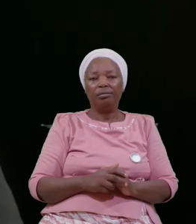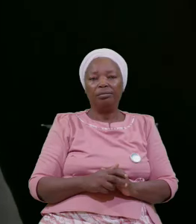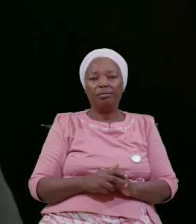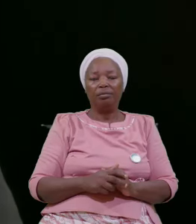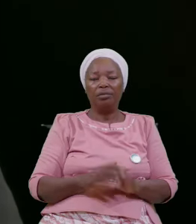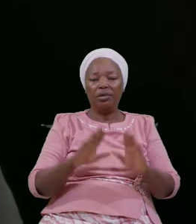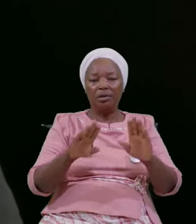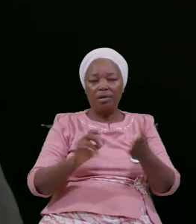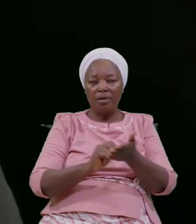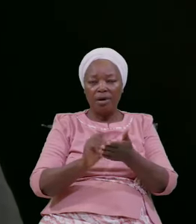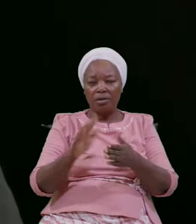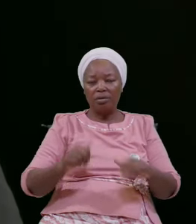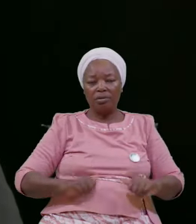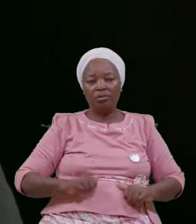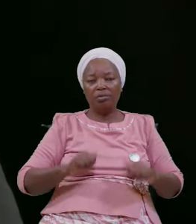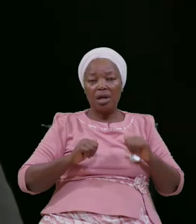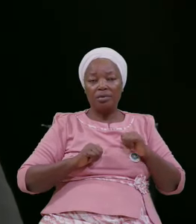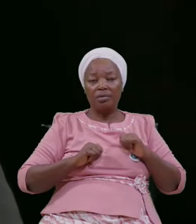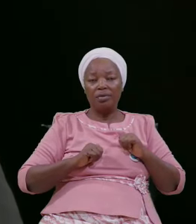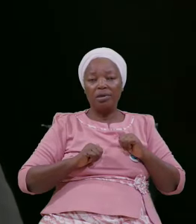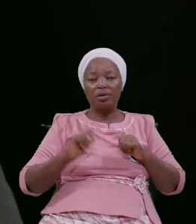your home address, so that